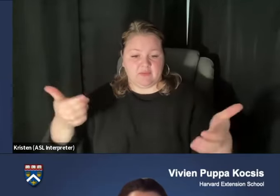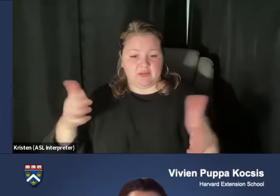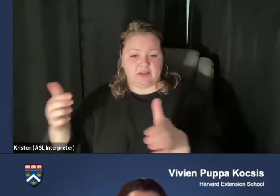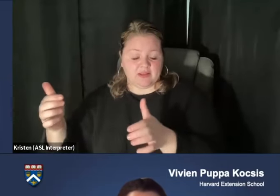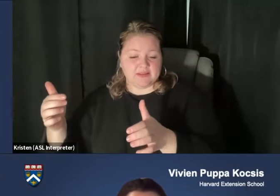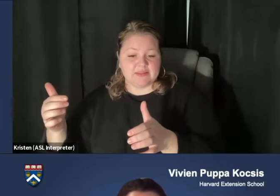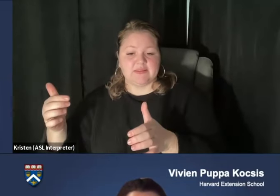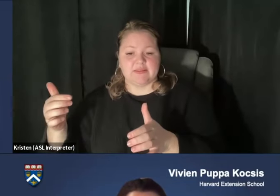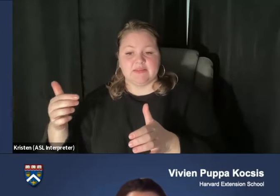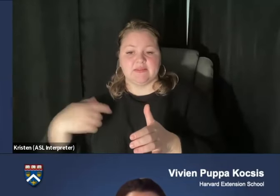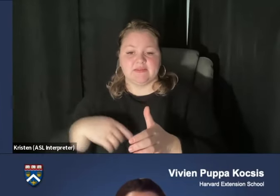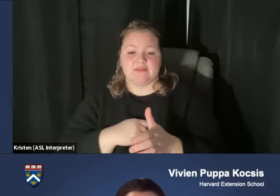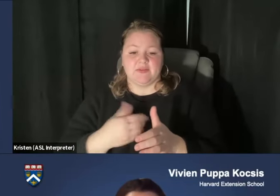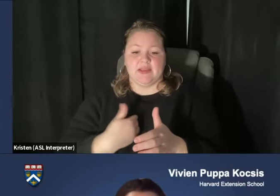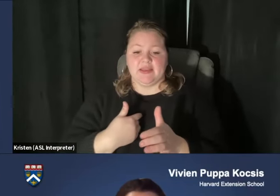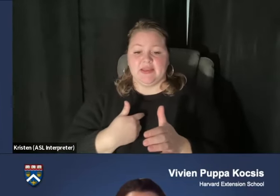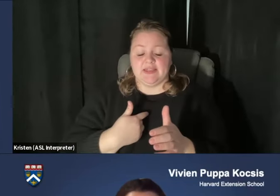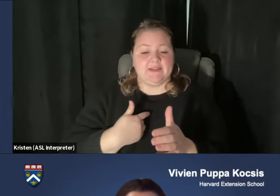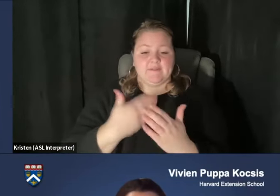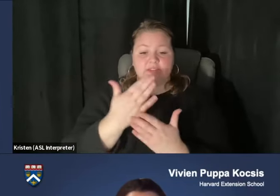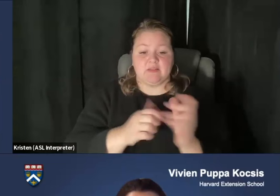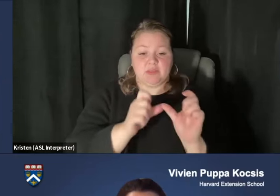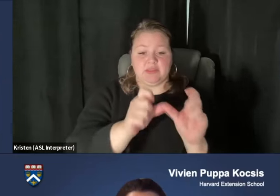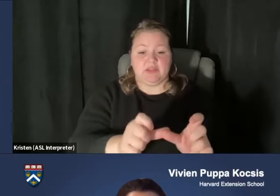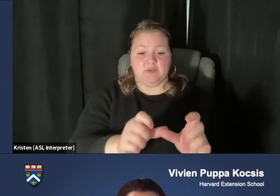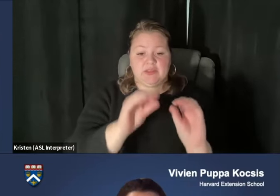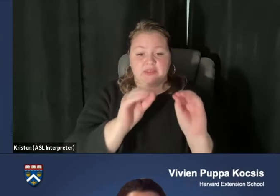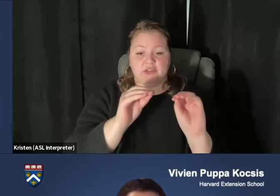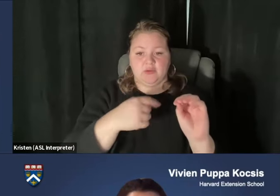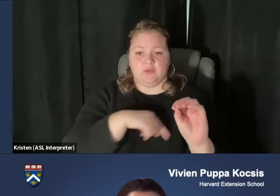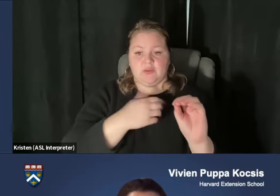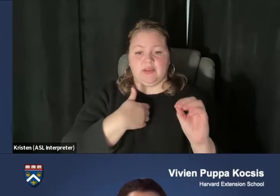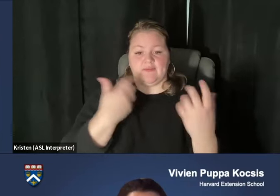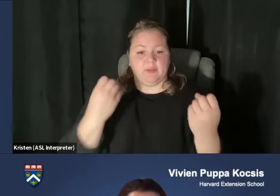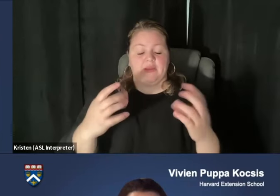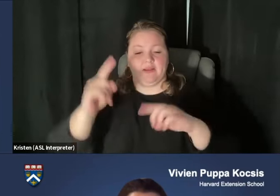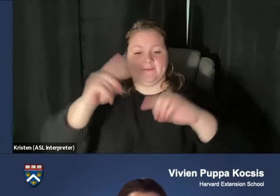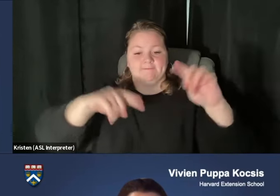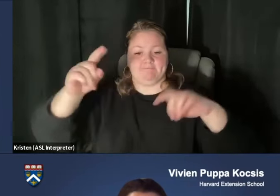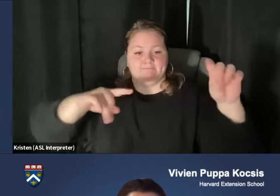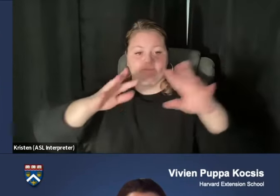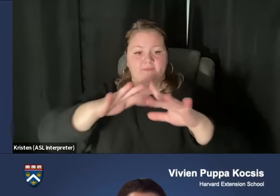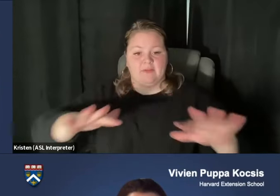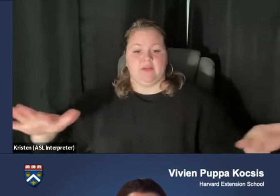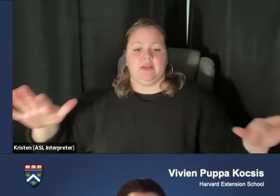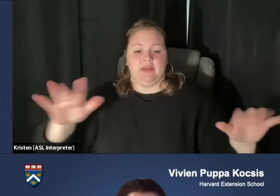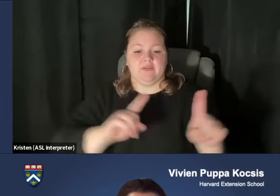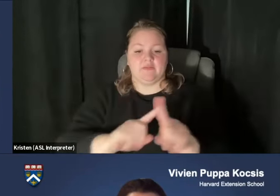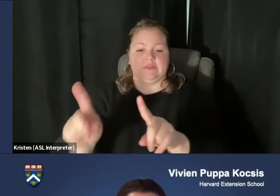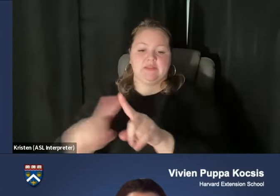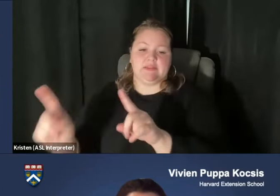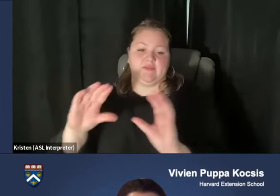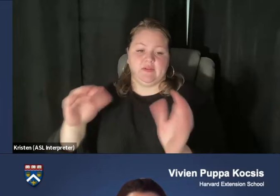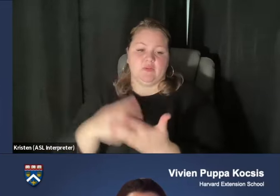from the Division of Continuing Education is extensive. We have a huge variety of courses you can take towards your